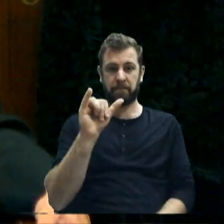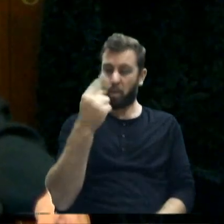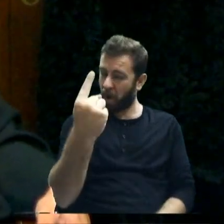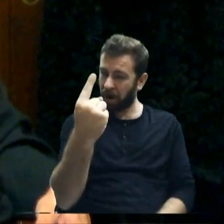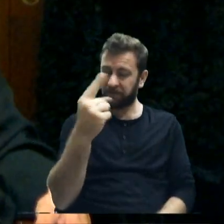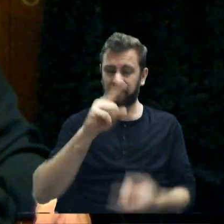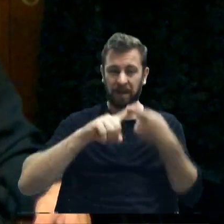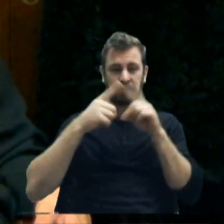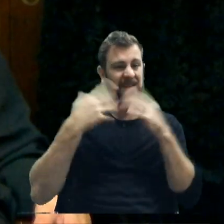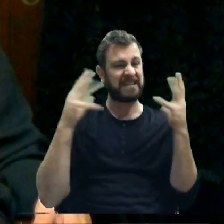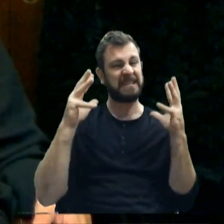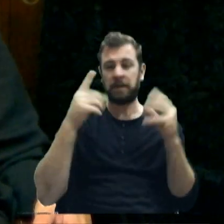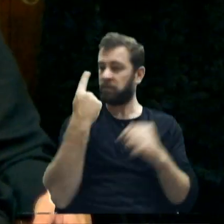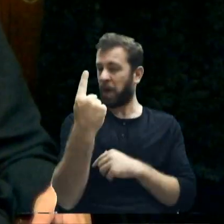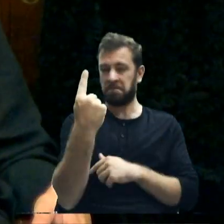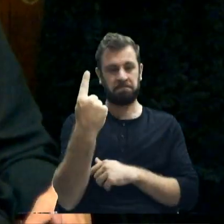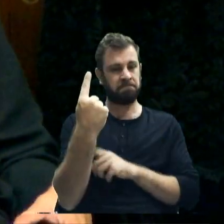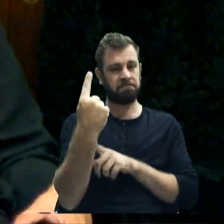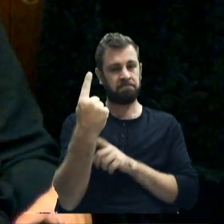all it takes.